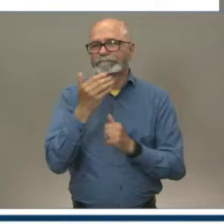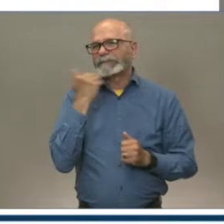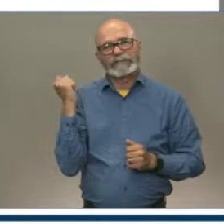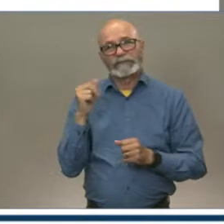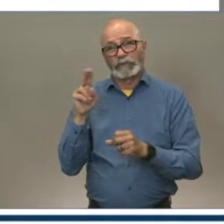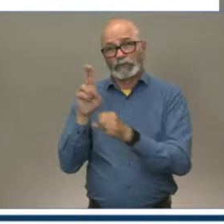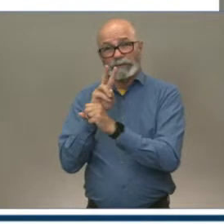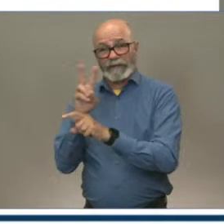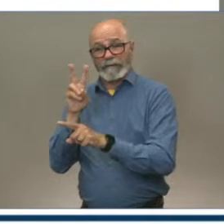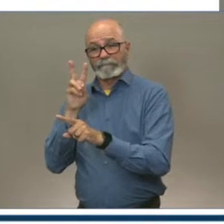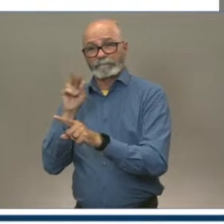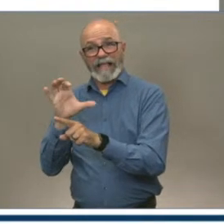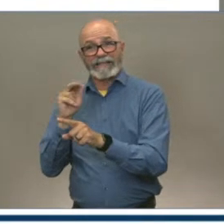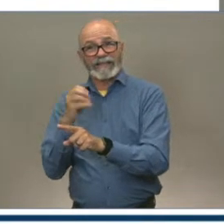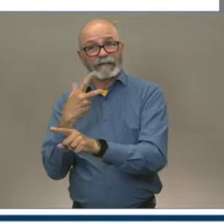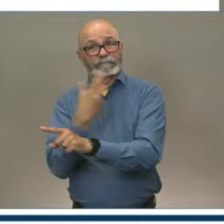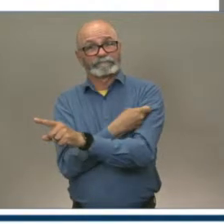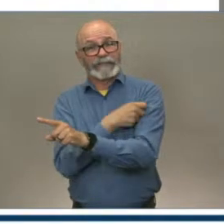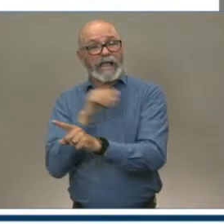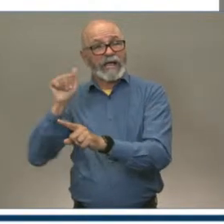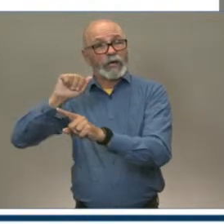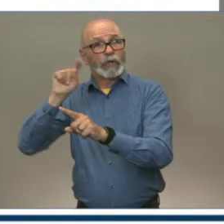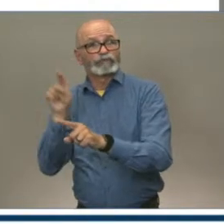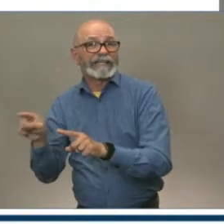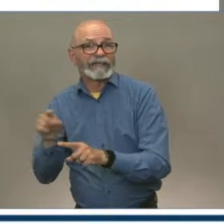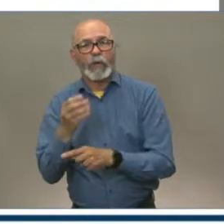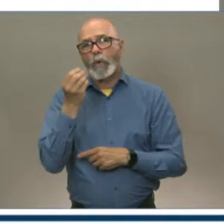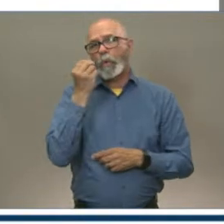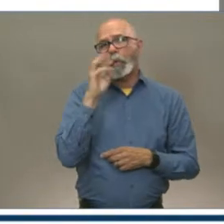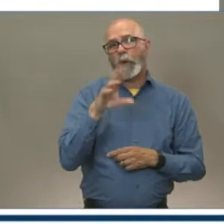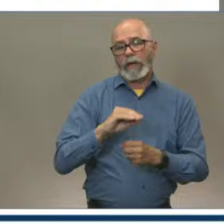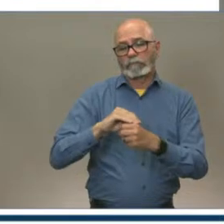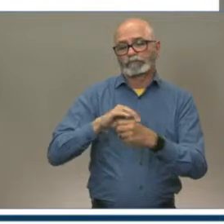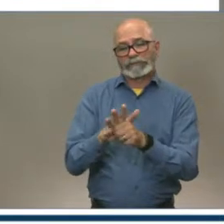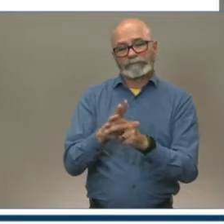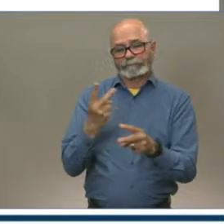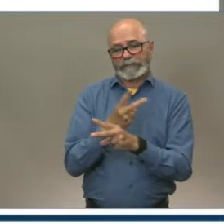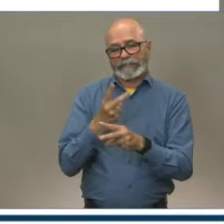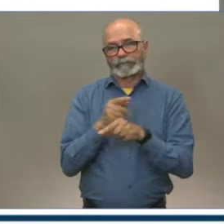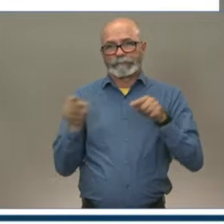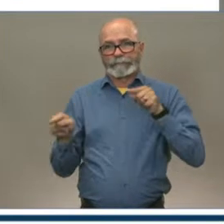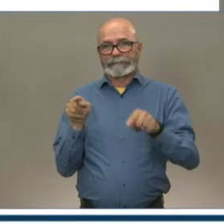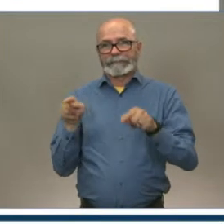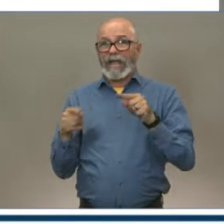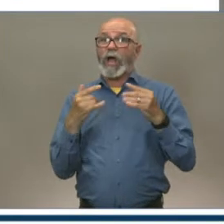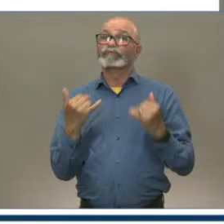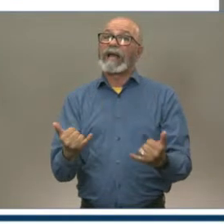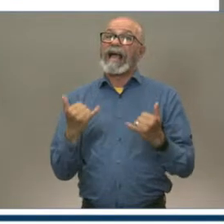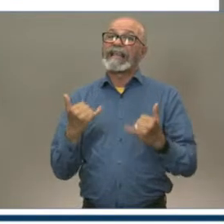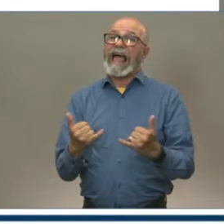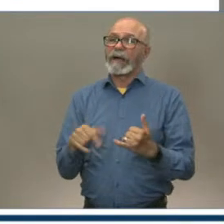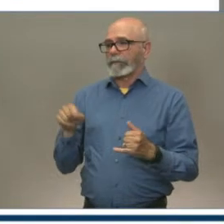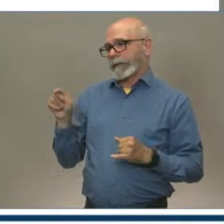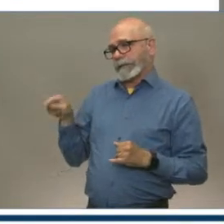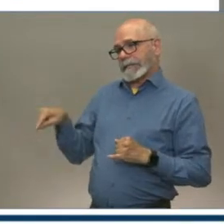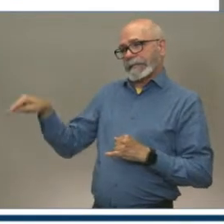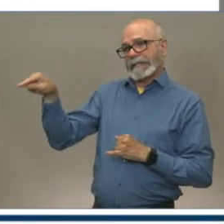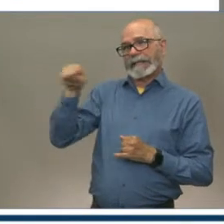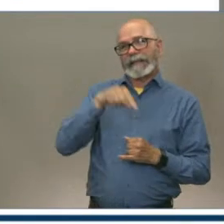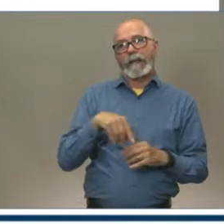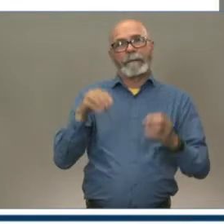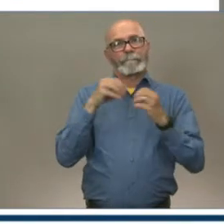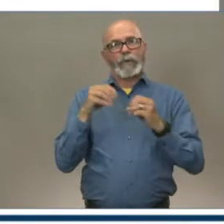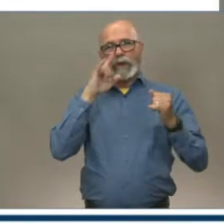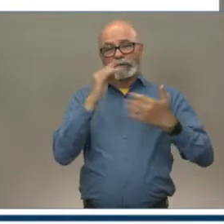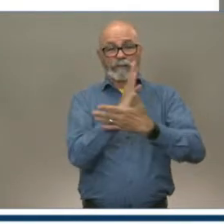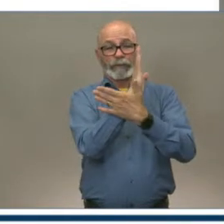COVID. And when the epidemiology is low, like it still is in Nova Scotia, we've looked at our case rates and we're still within the range that NACI is saying,